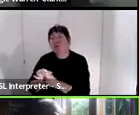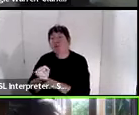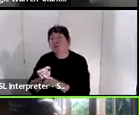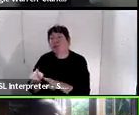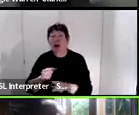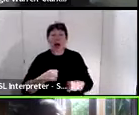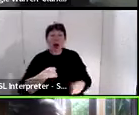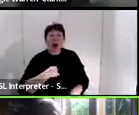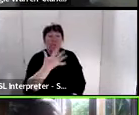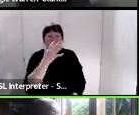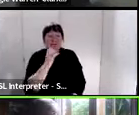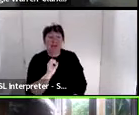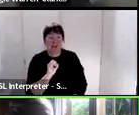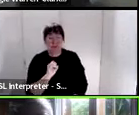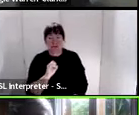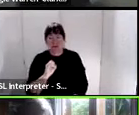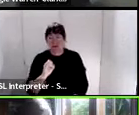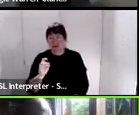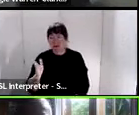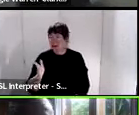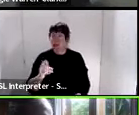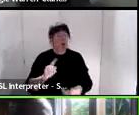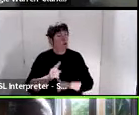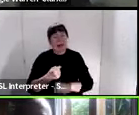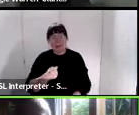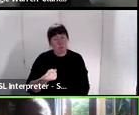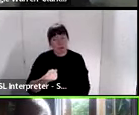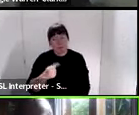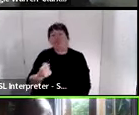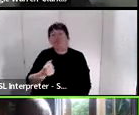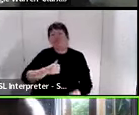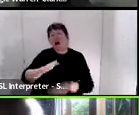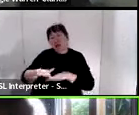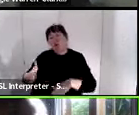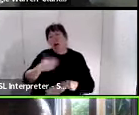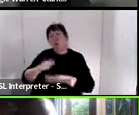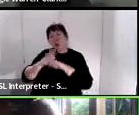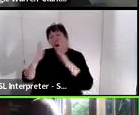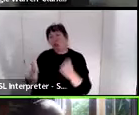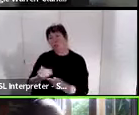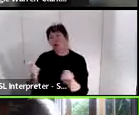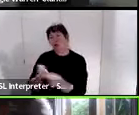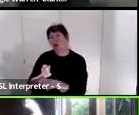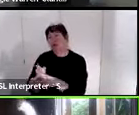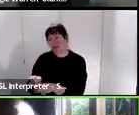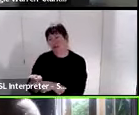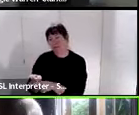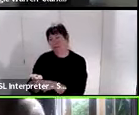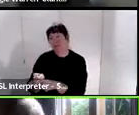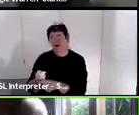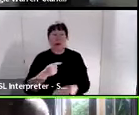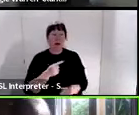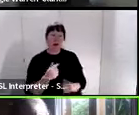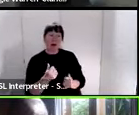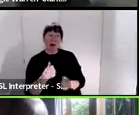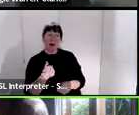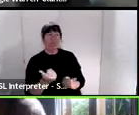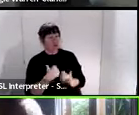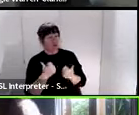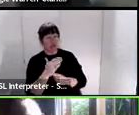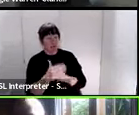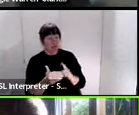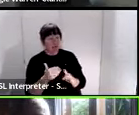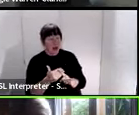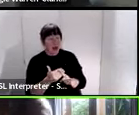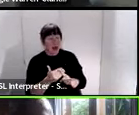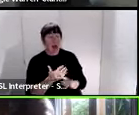years old, it's too little too late for me, and I've managed to do all right, but I'm a 50-year-old man who